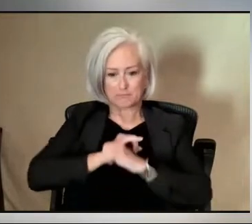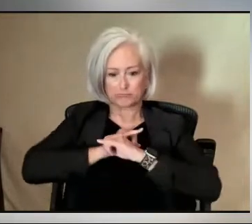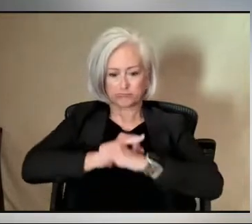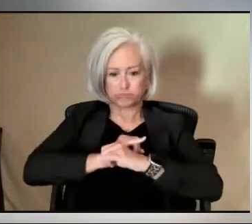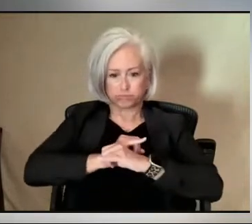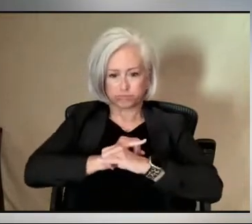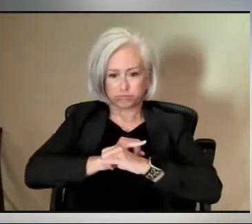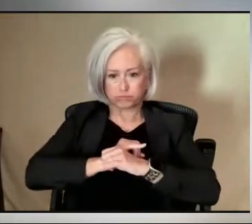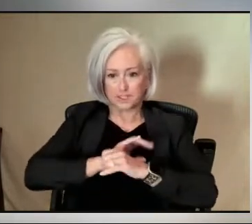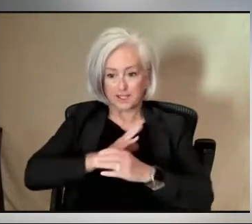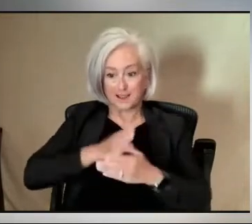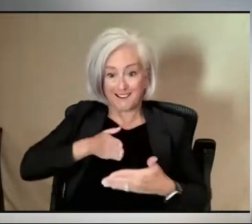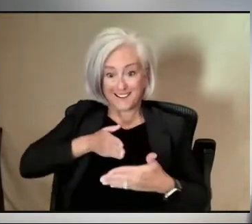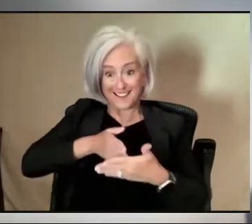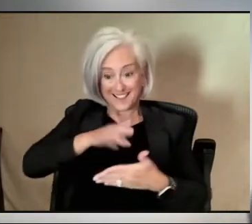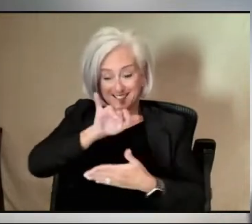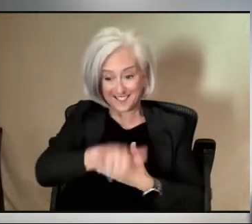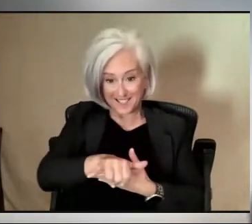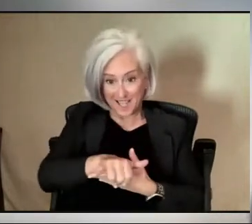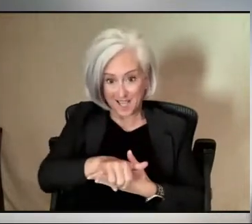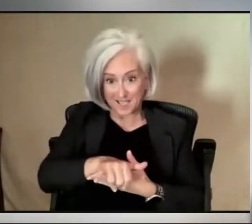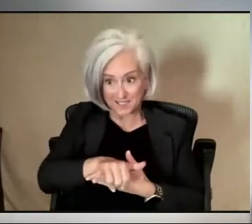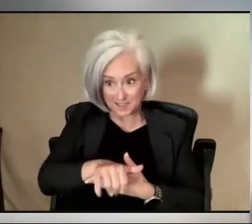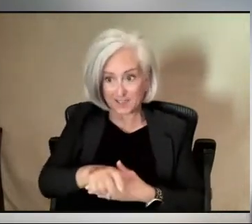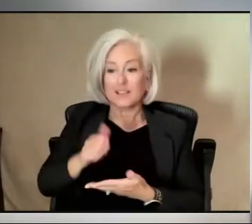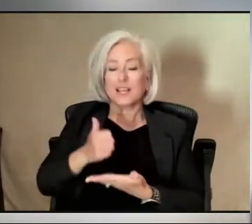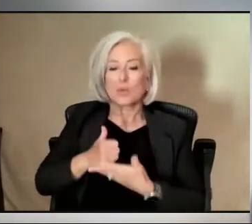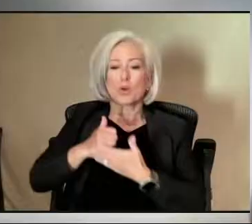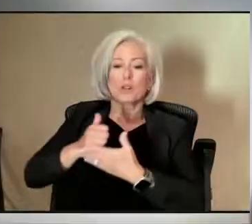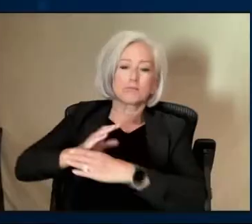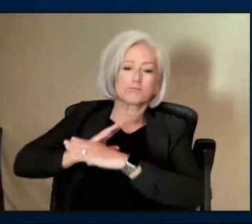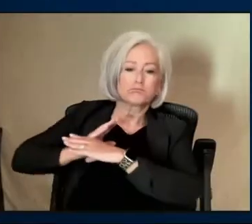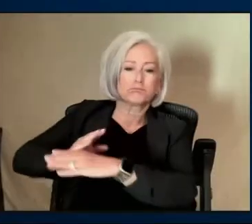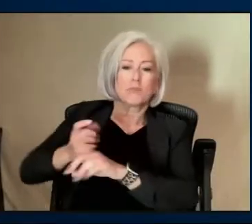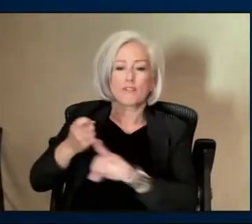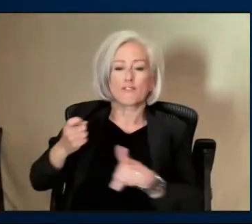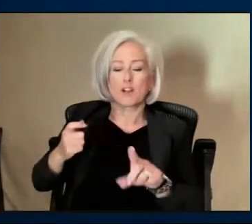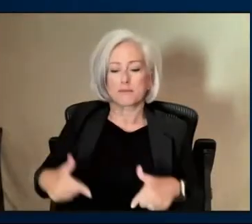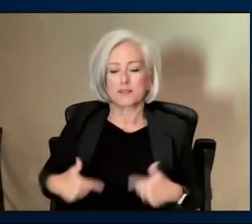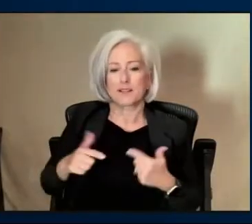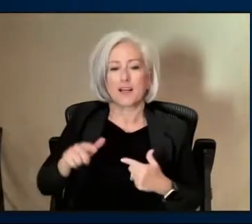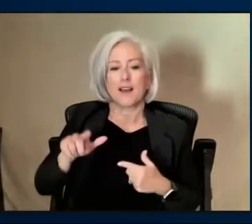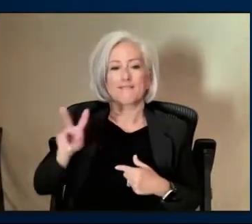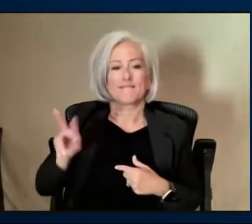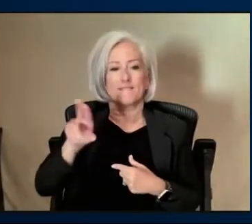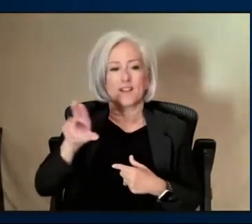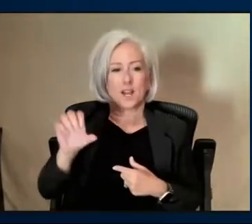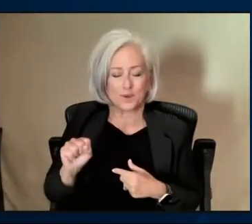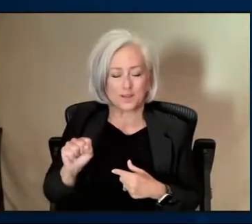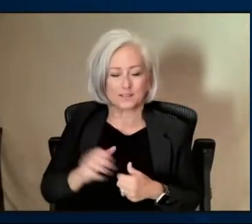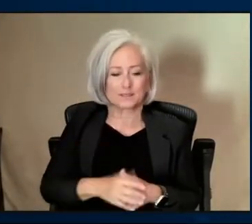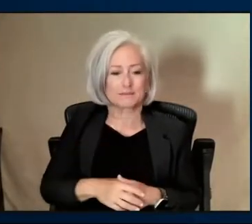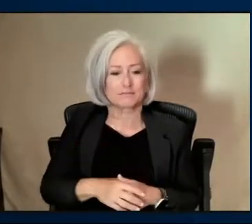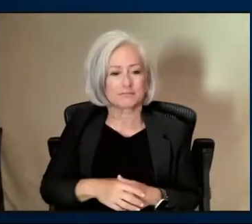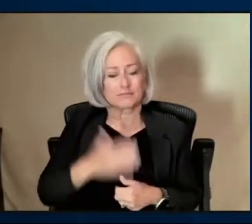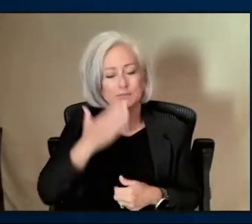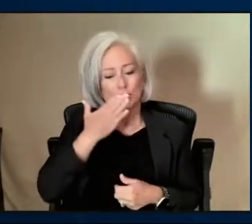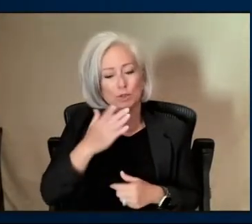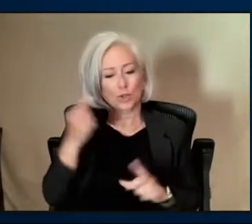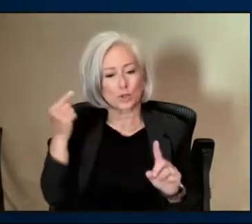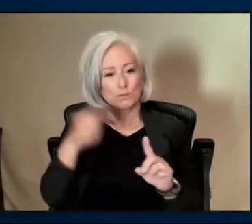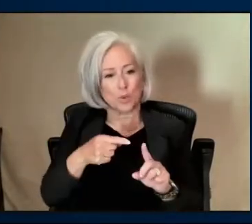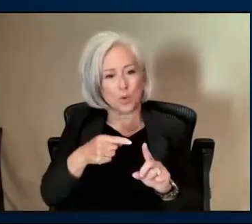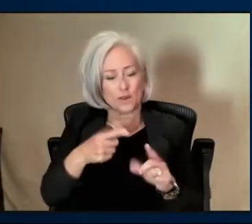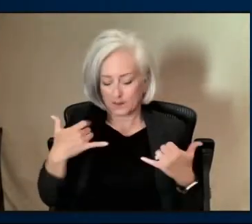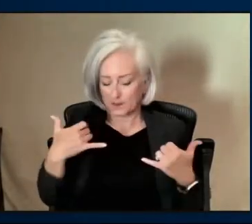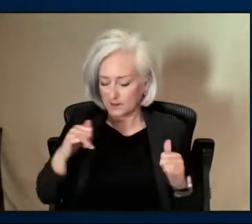contact with the actual live virus. Well, great point. And I think we're still learning about that immune response, Dr.